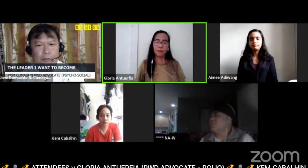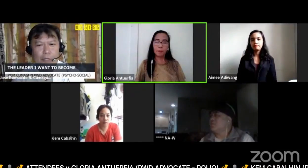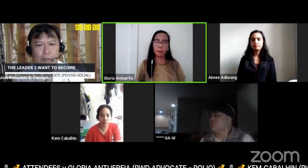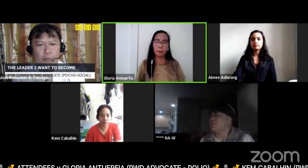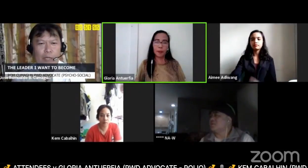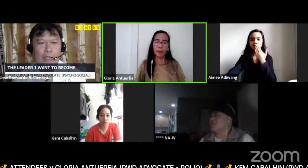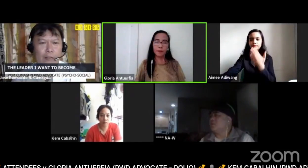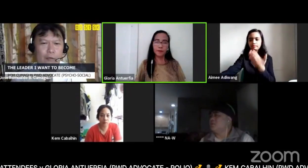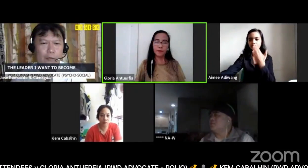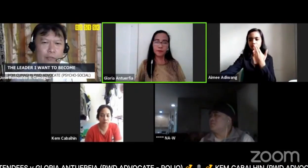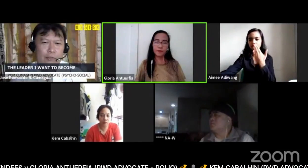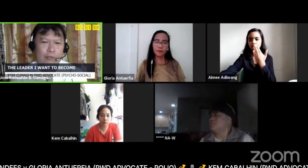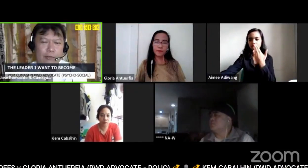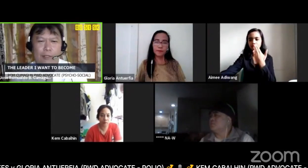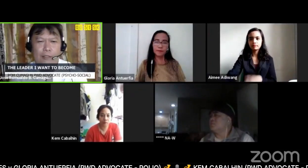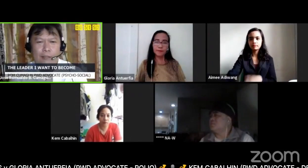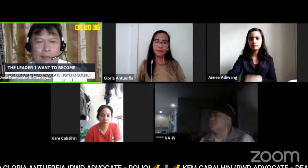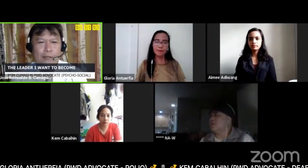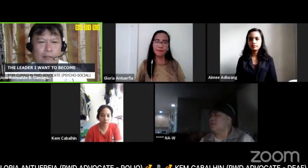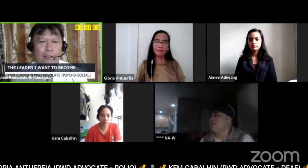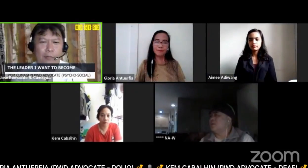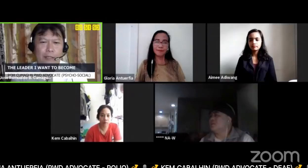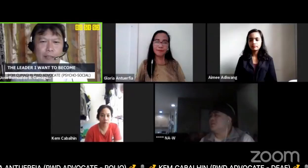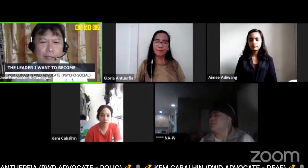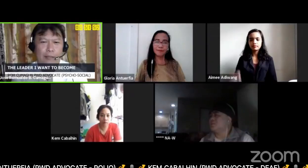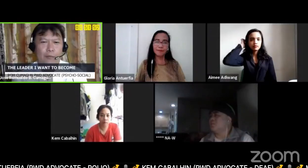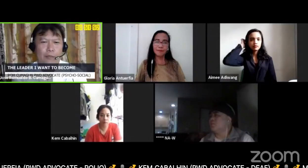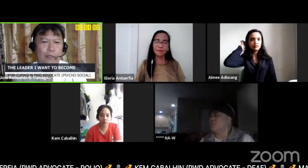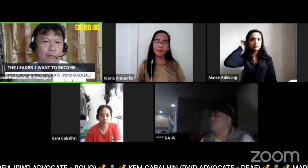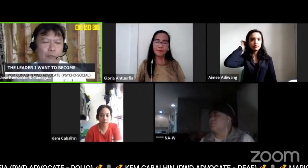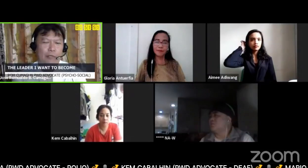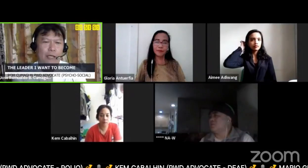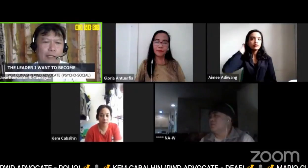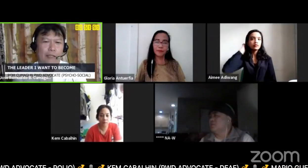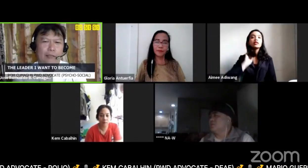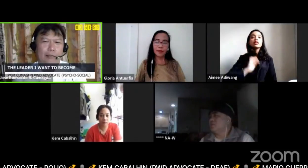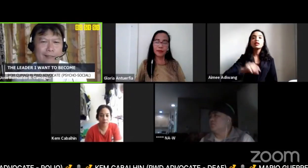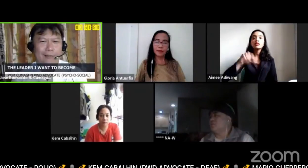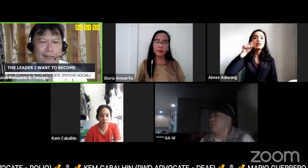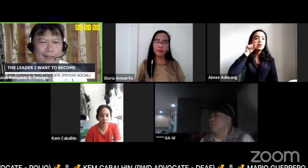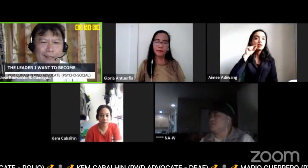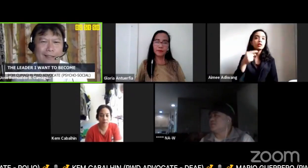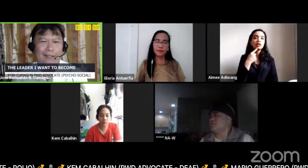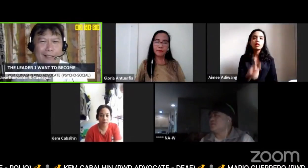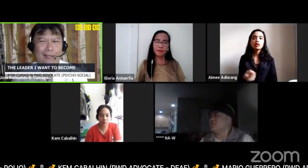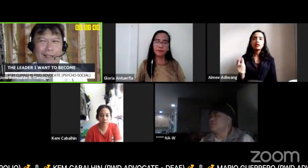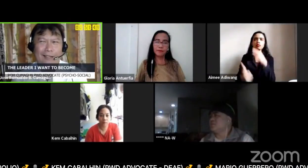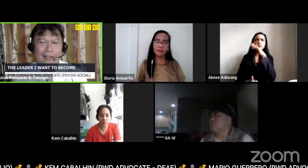Glo. While Glo was speaking, what came to my mind is